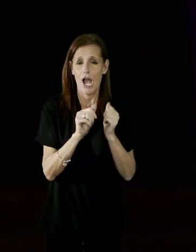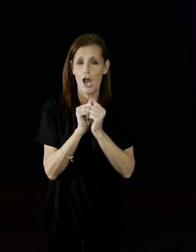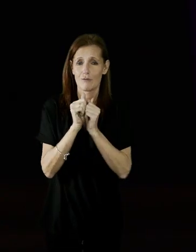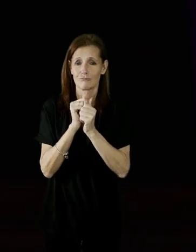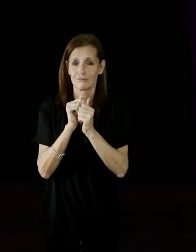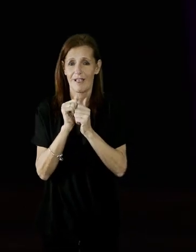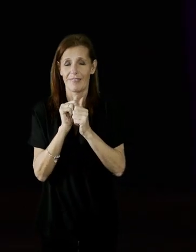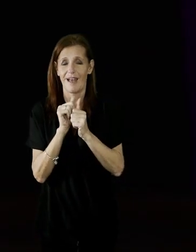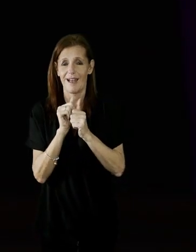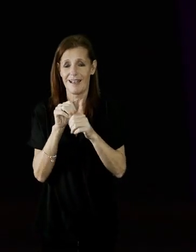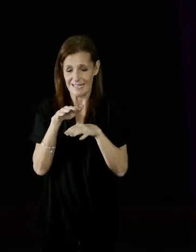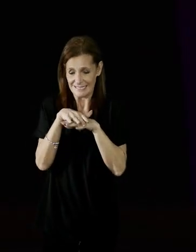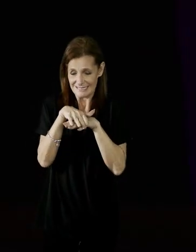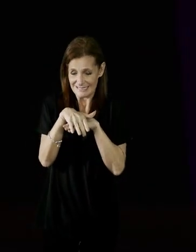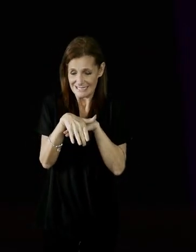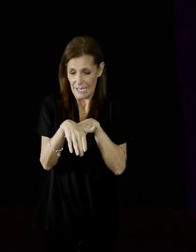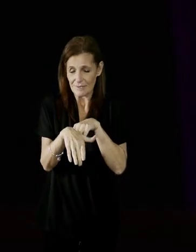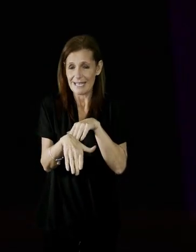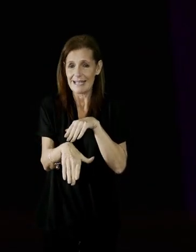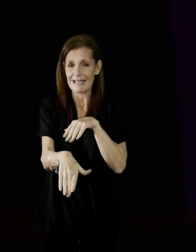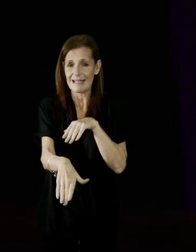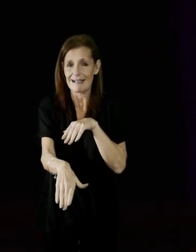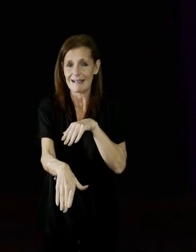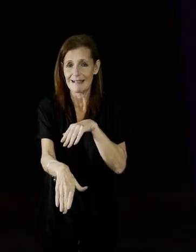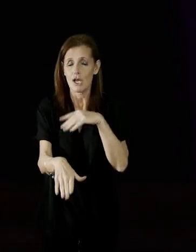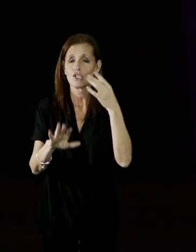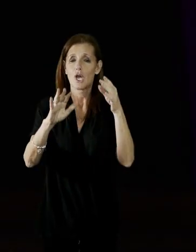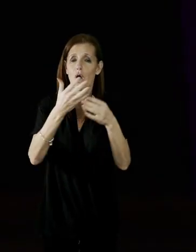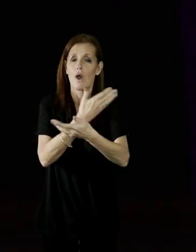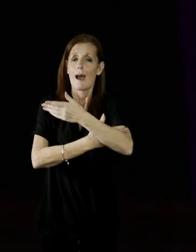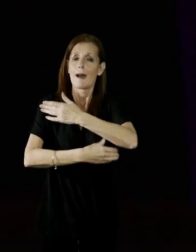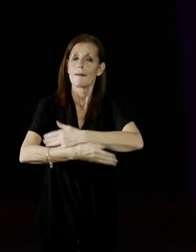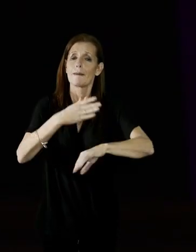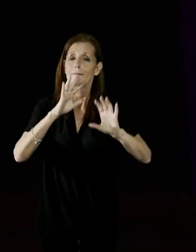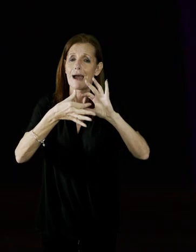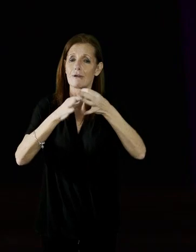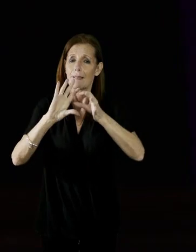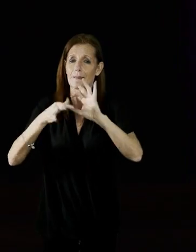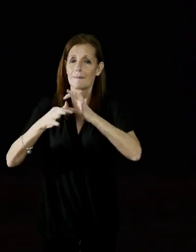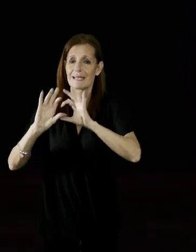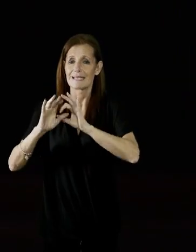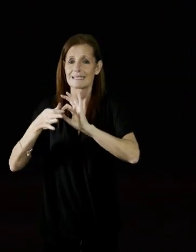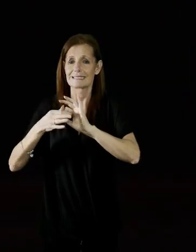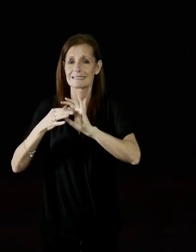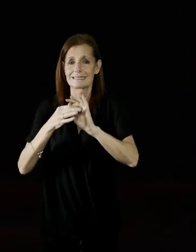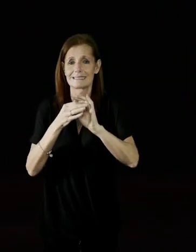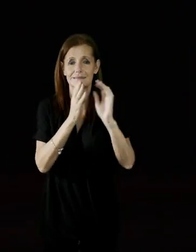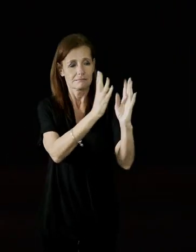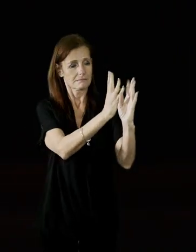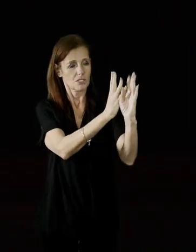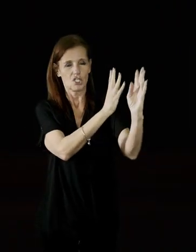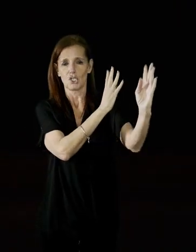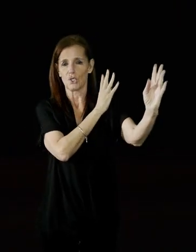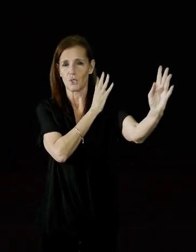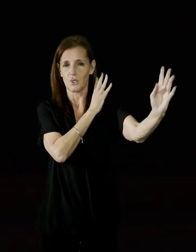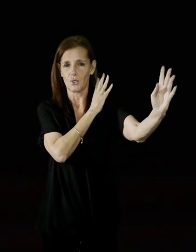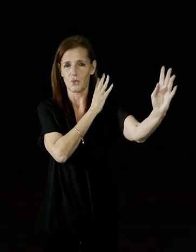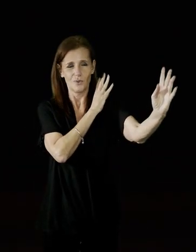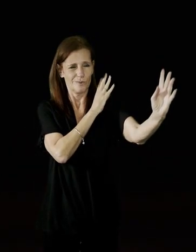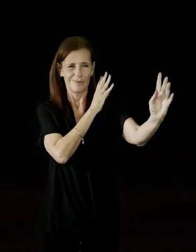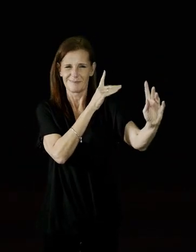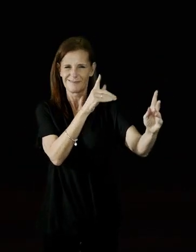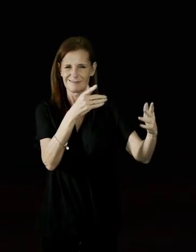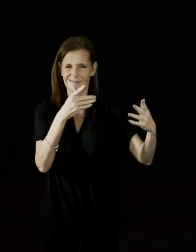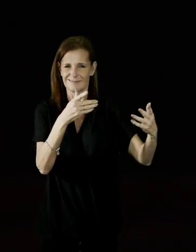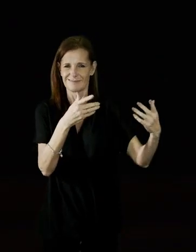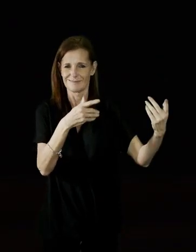the way it works in terms of the Paralympics event was all of the able-bodied people queue up, because, you know, you love queuing. We get to jump those